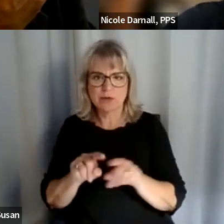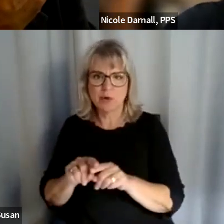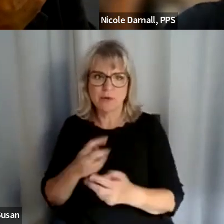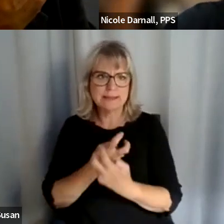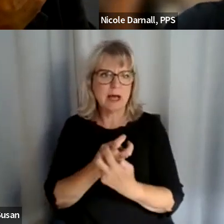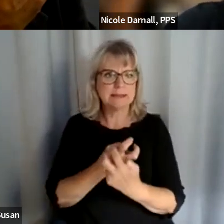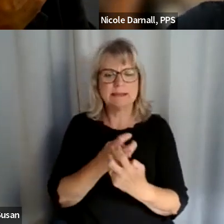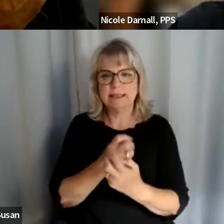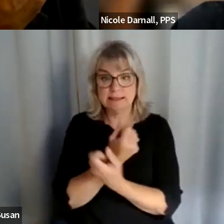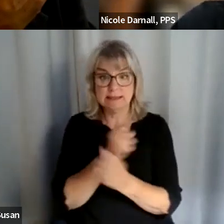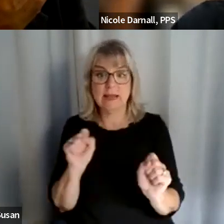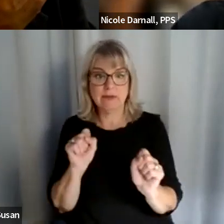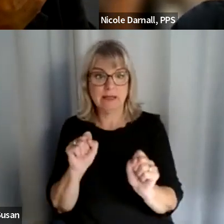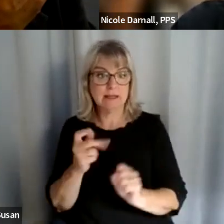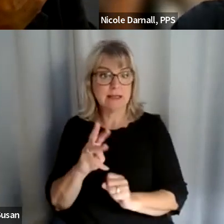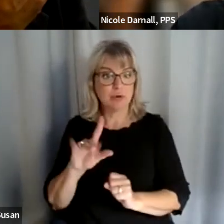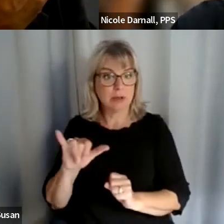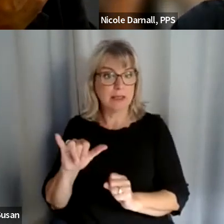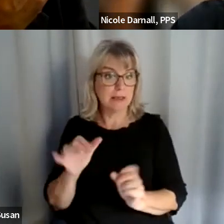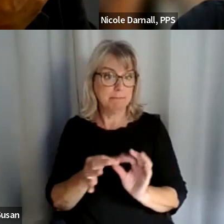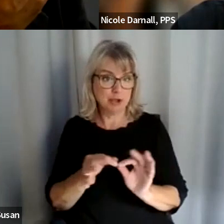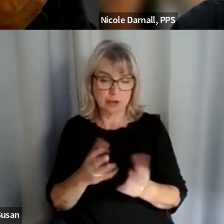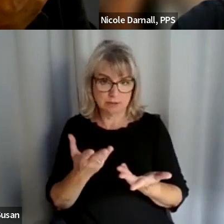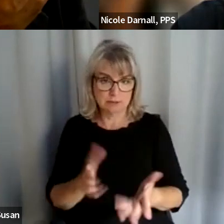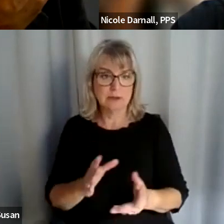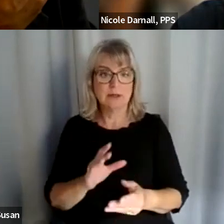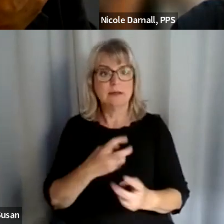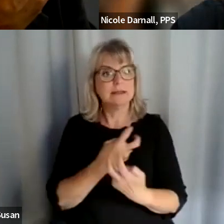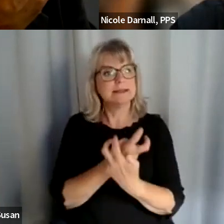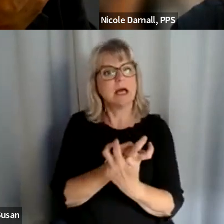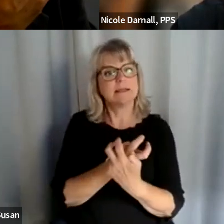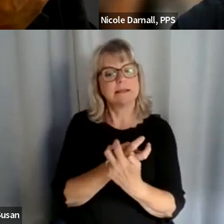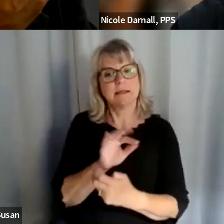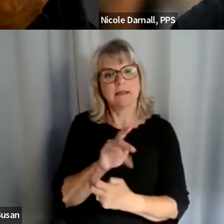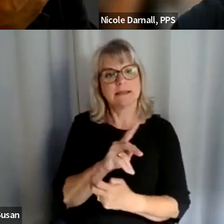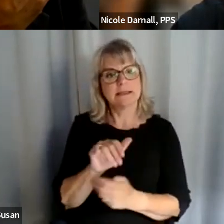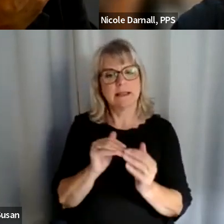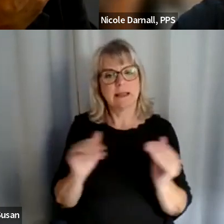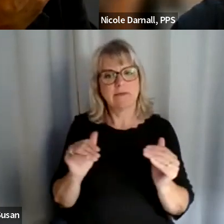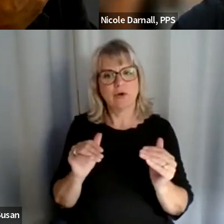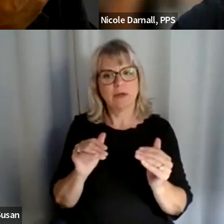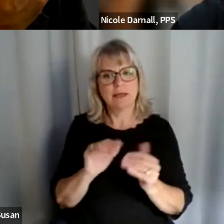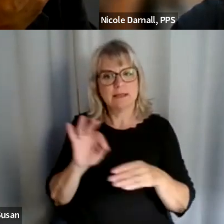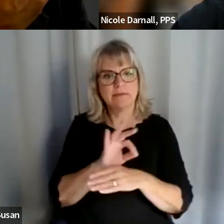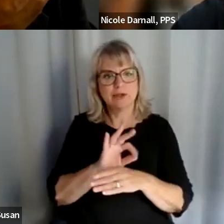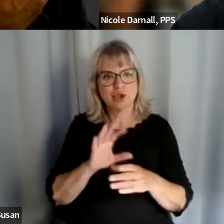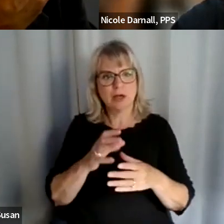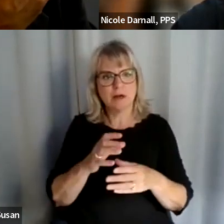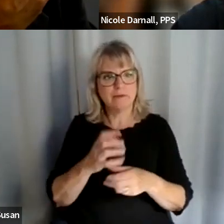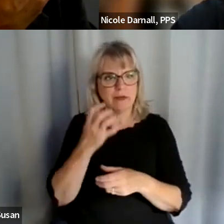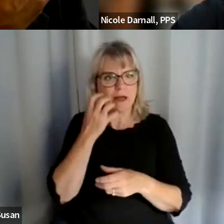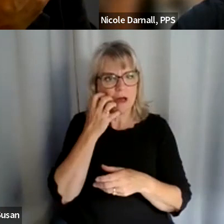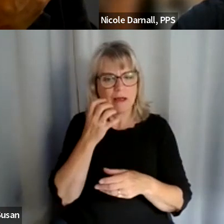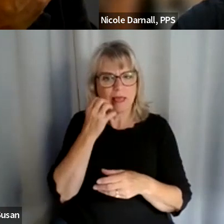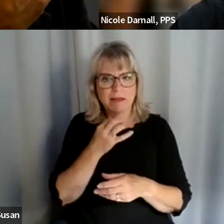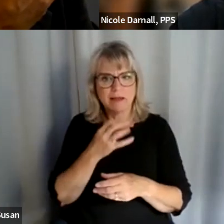those. And I think as Kimberly rightly mentioned, toxicity is a function of concentration as well, and risk is a function